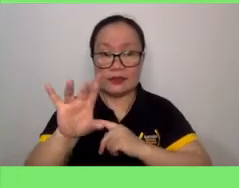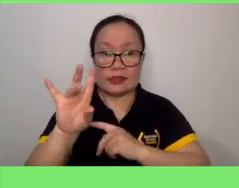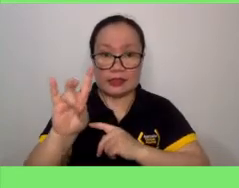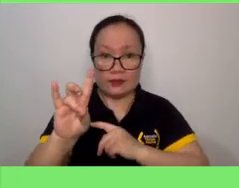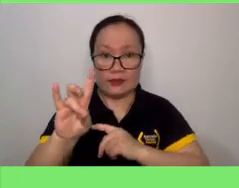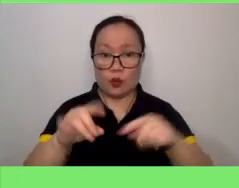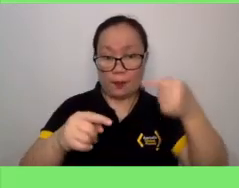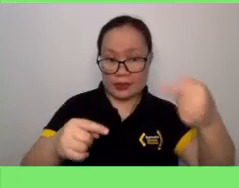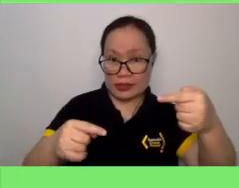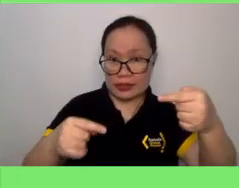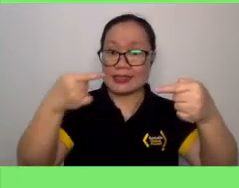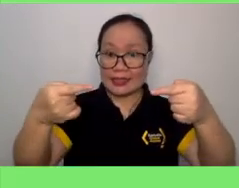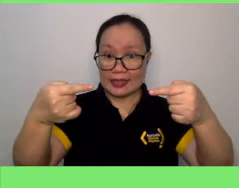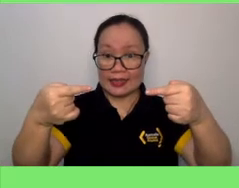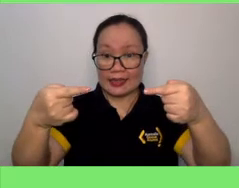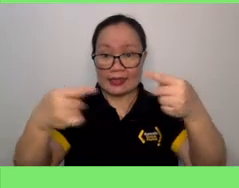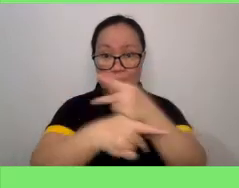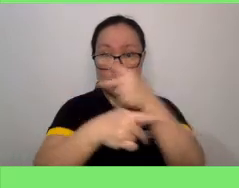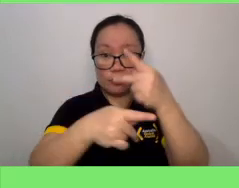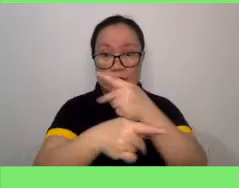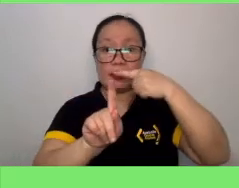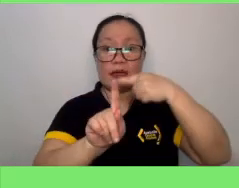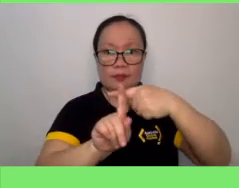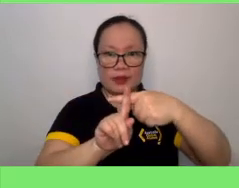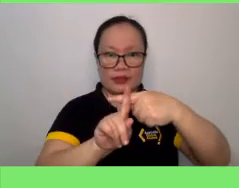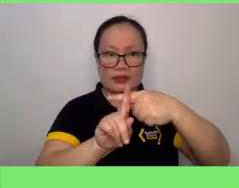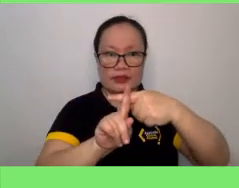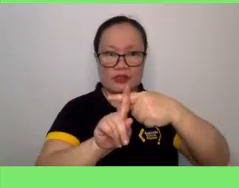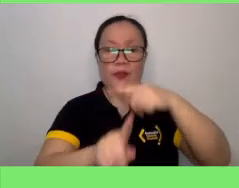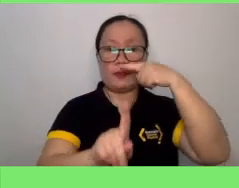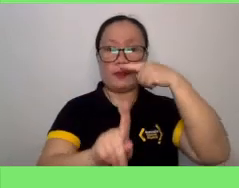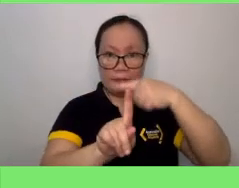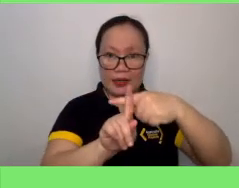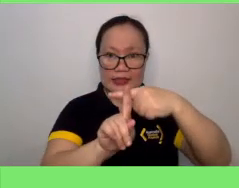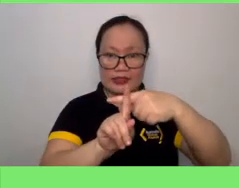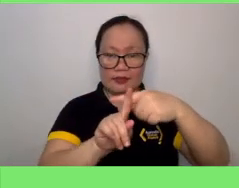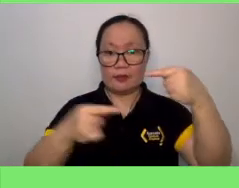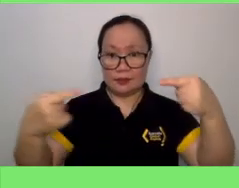negative 7, so this is positive 35x.